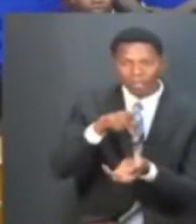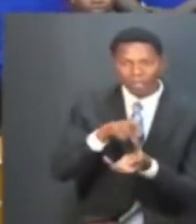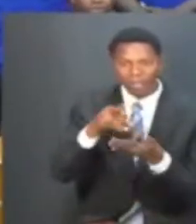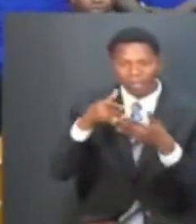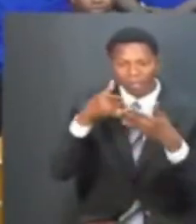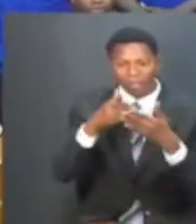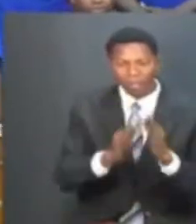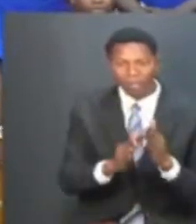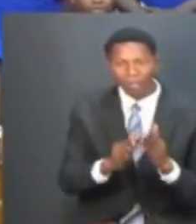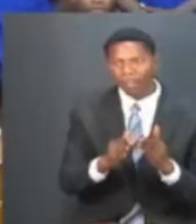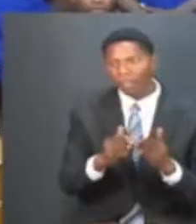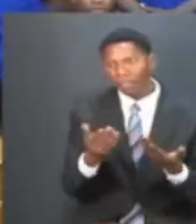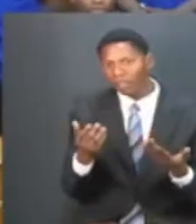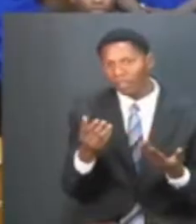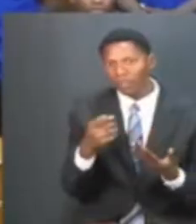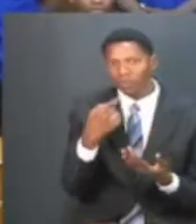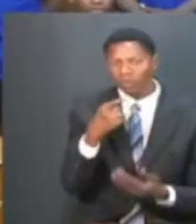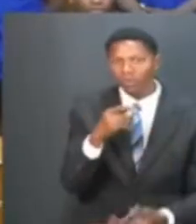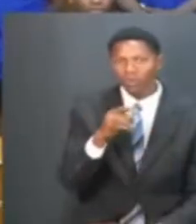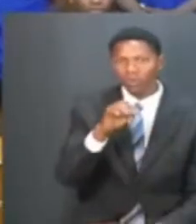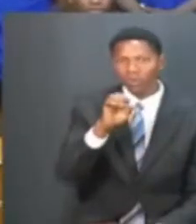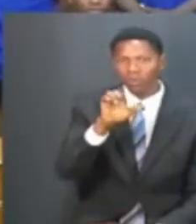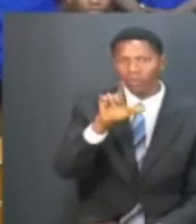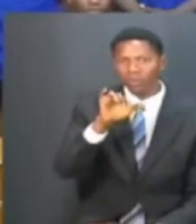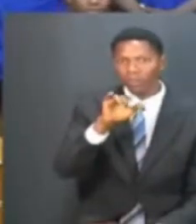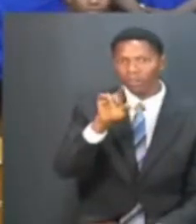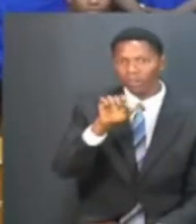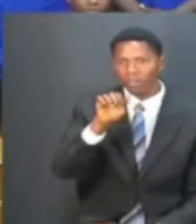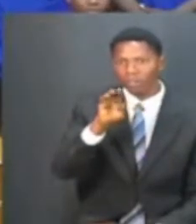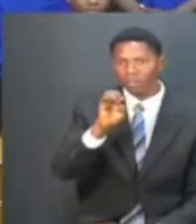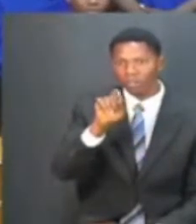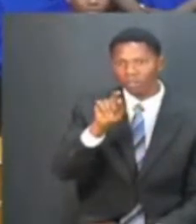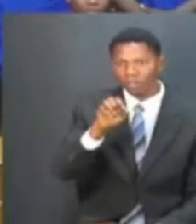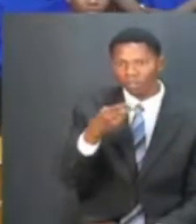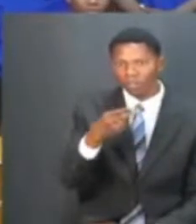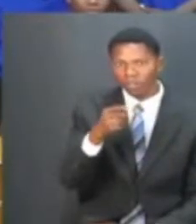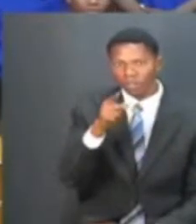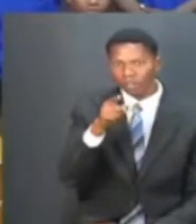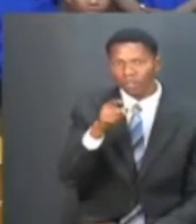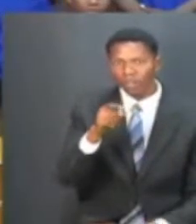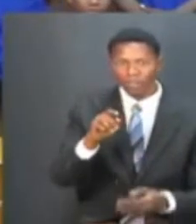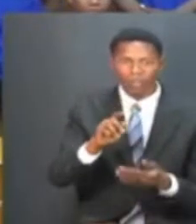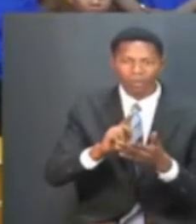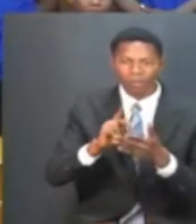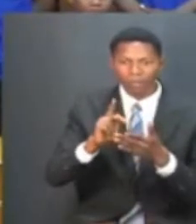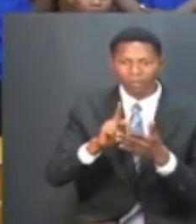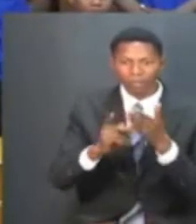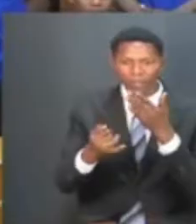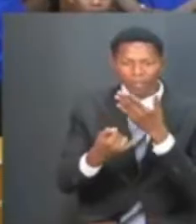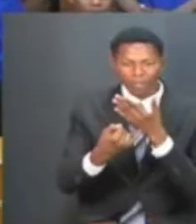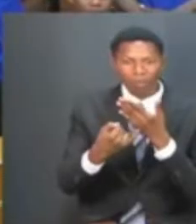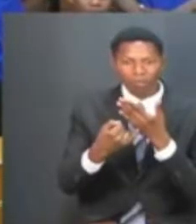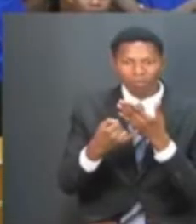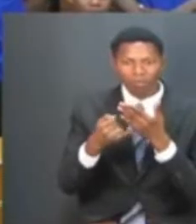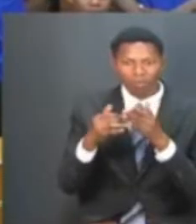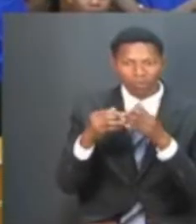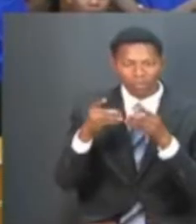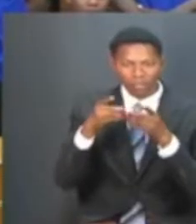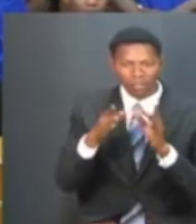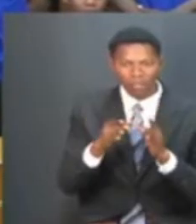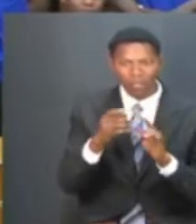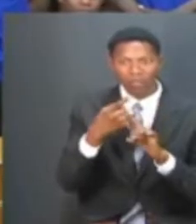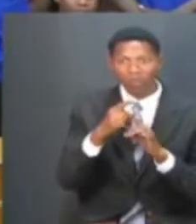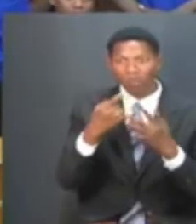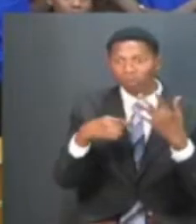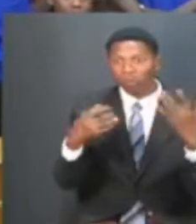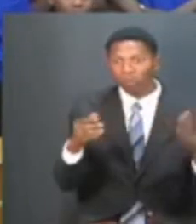Mele Labi, project director. They are from Kwau South. They